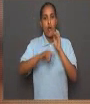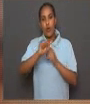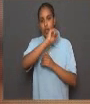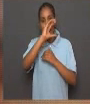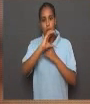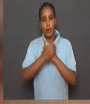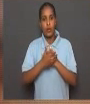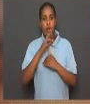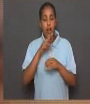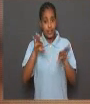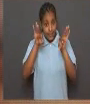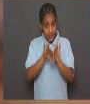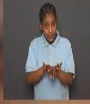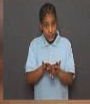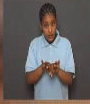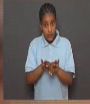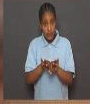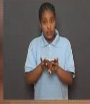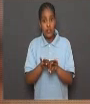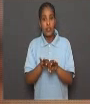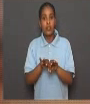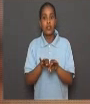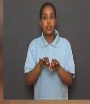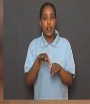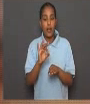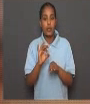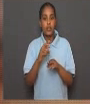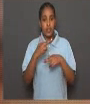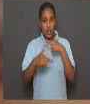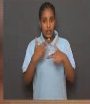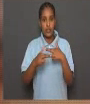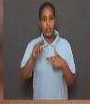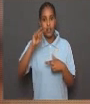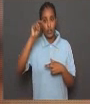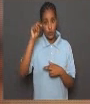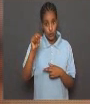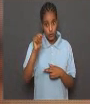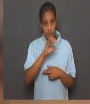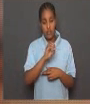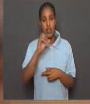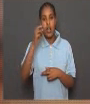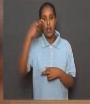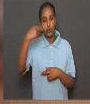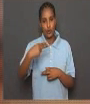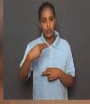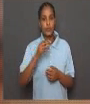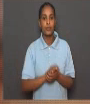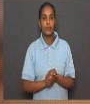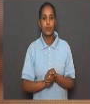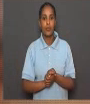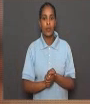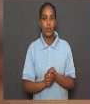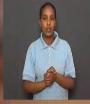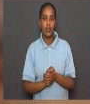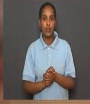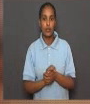temperature are needed to drive the reaction of nitrogen and hydrogen to the